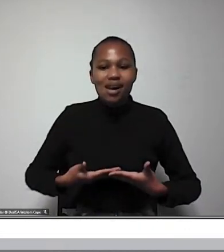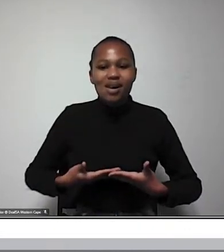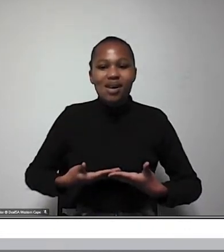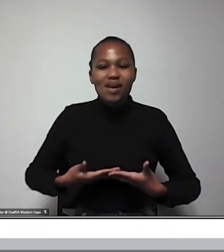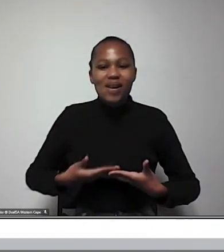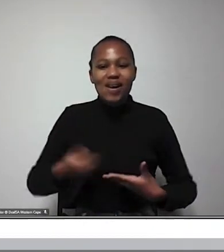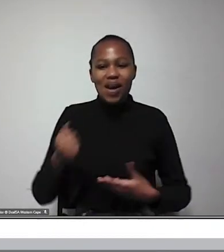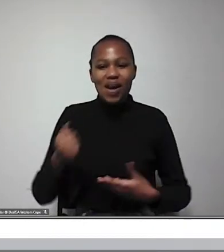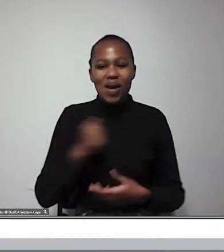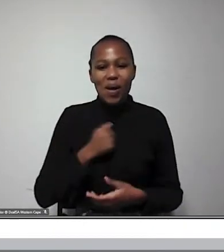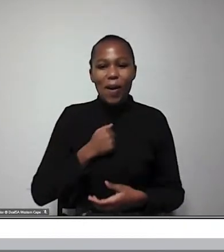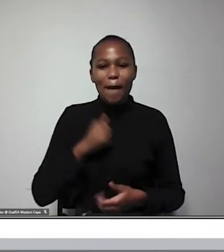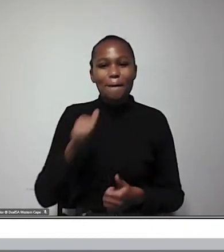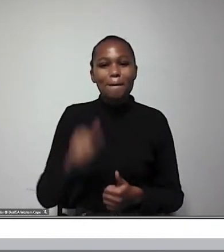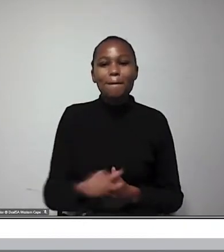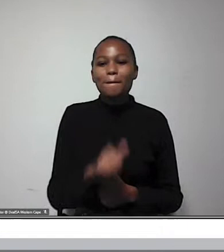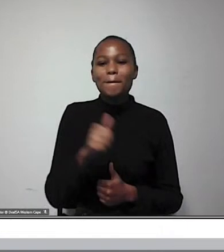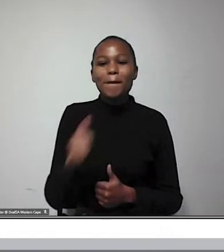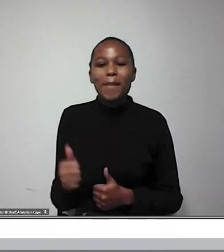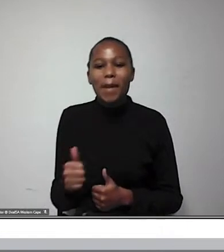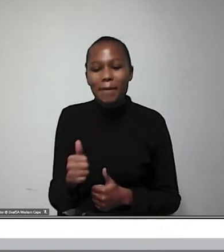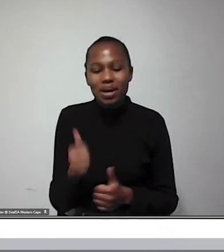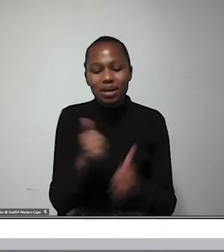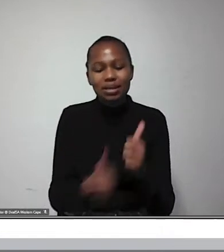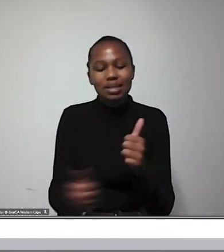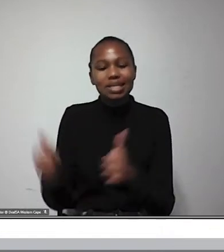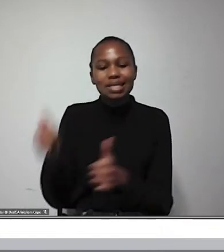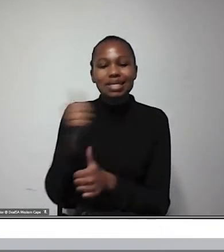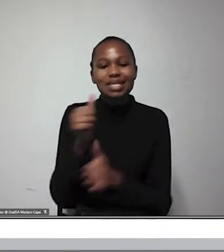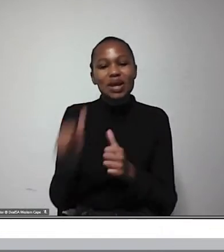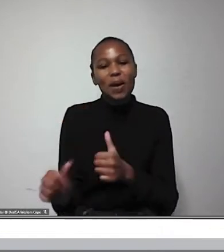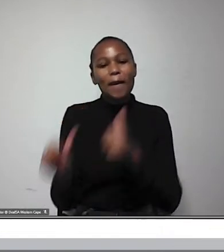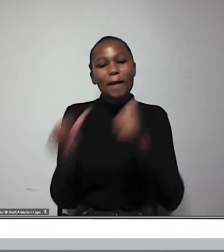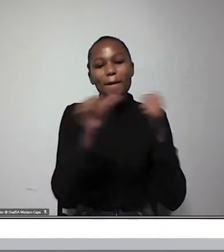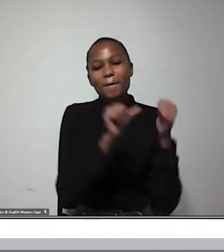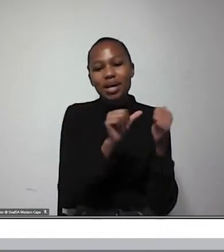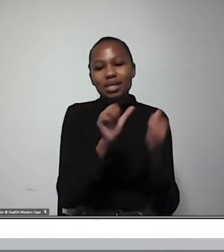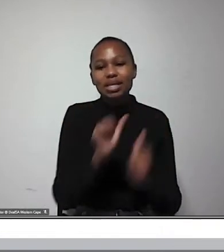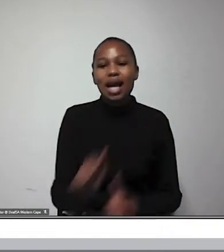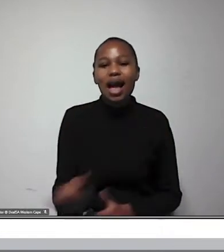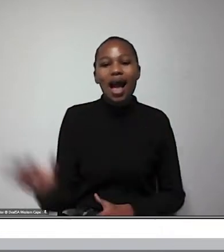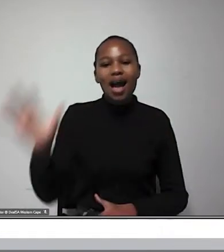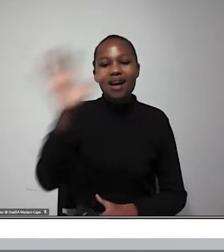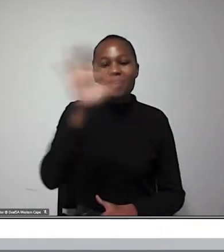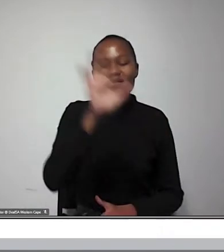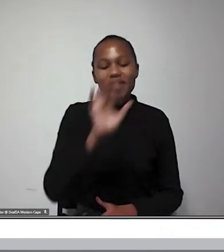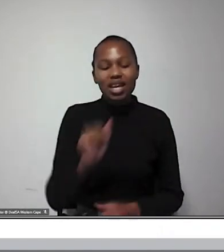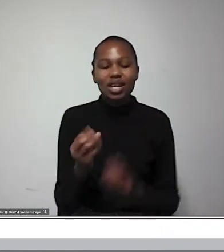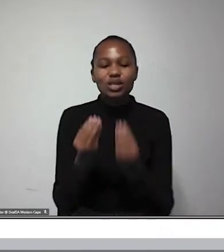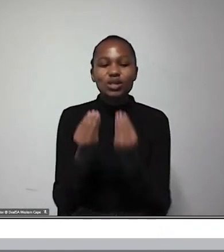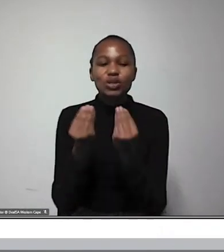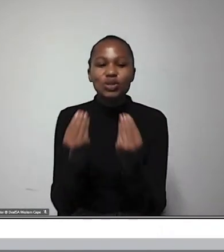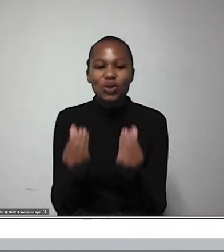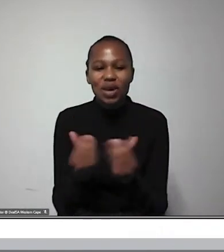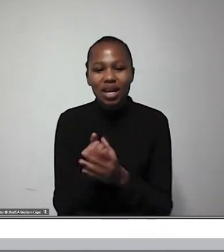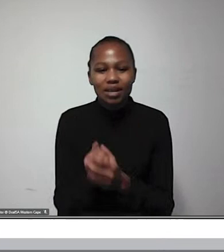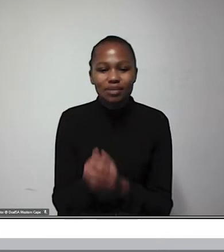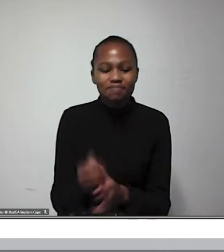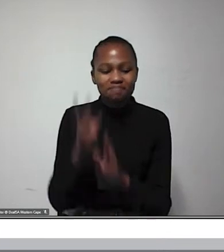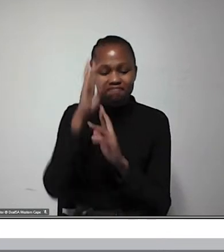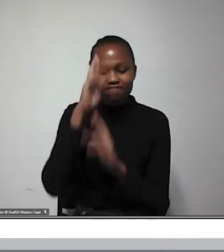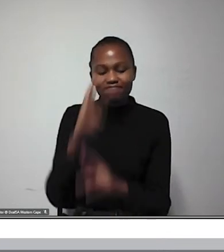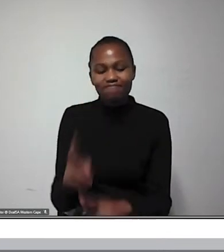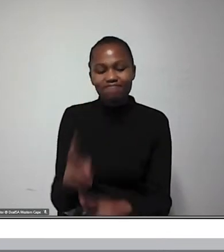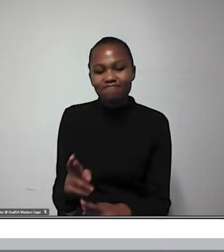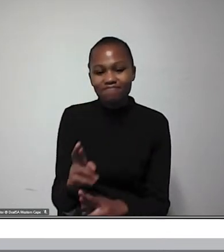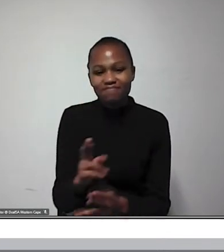my neighbor and senior back to the African soil, Honorable Andrikus van der